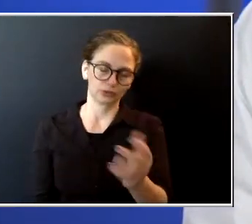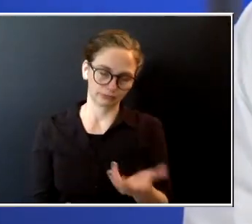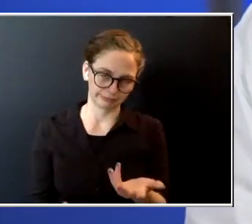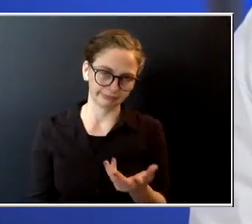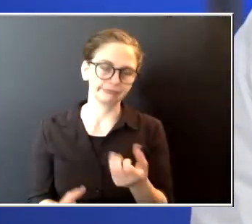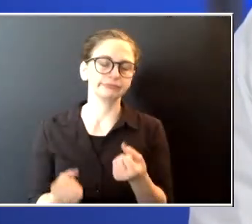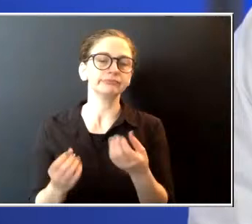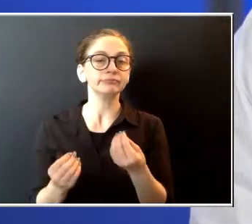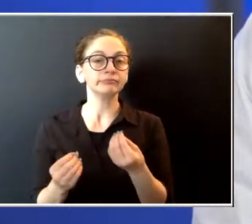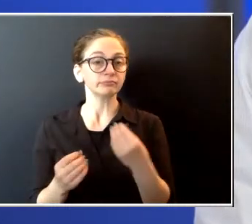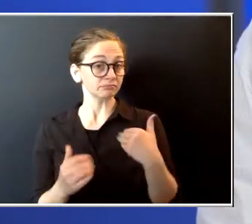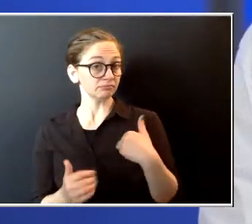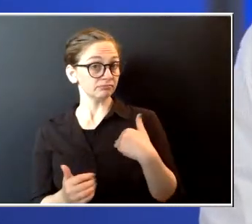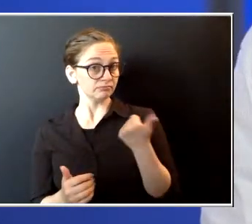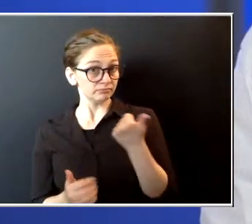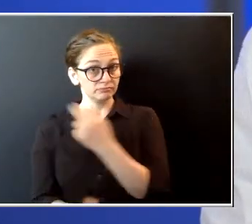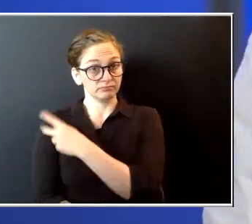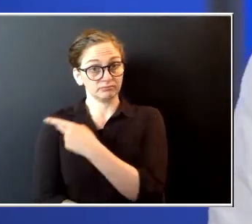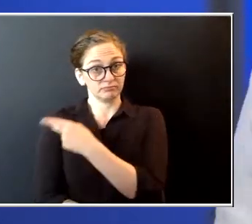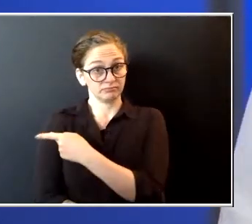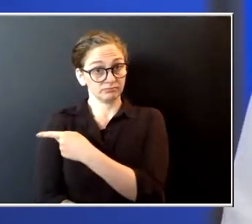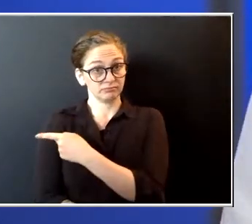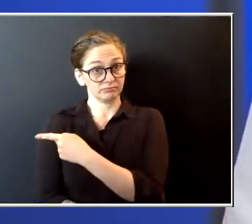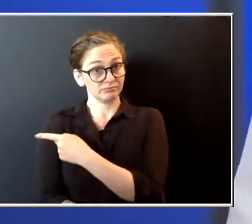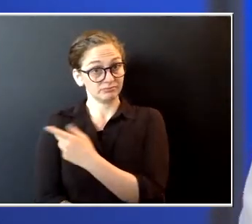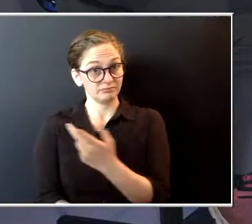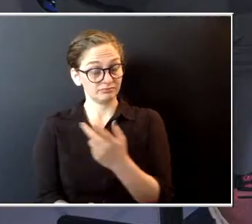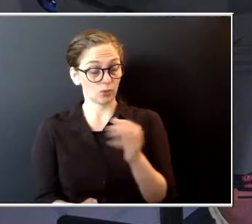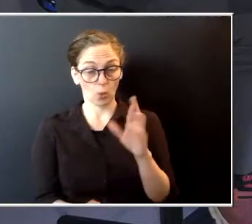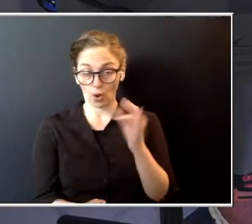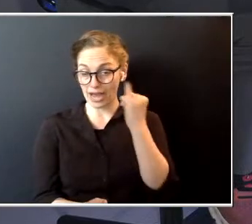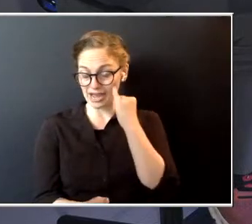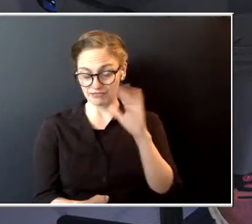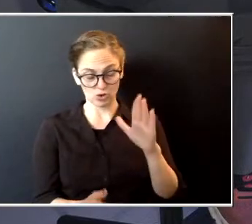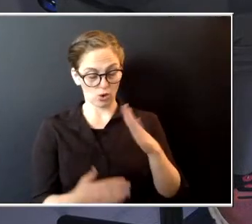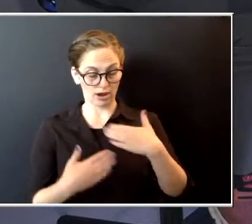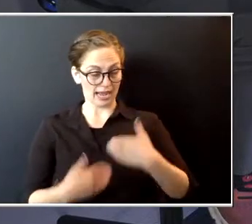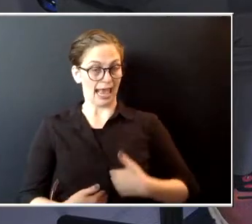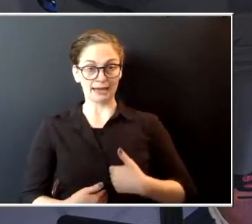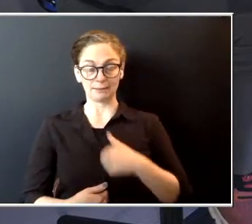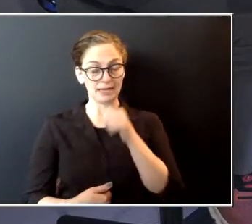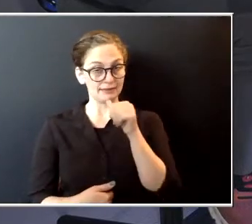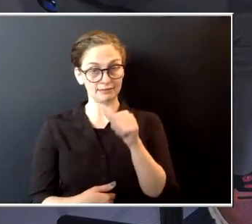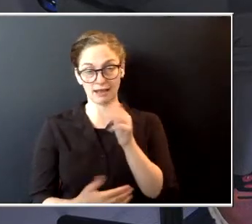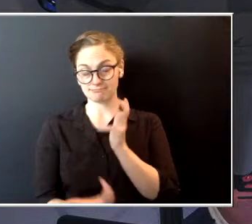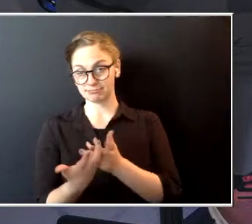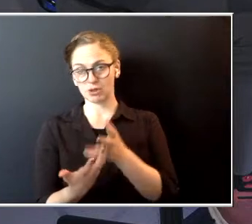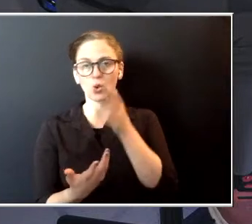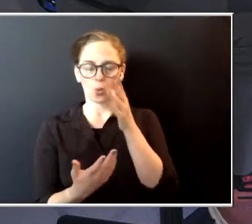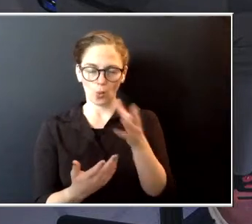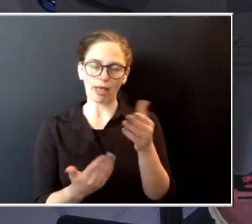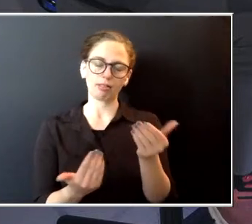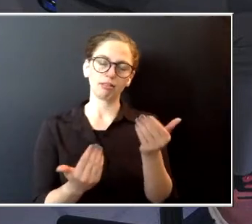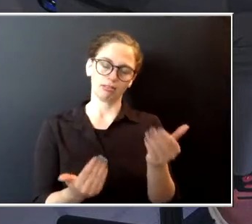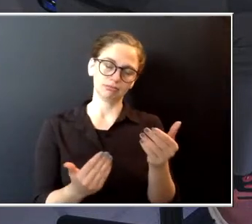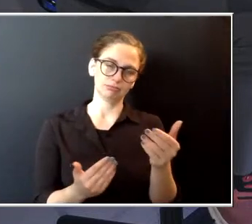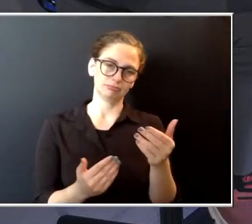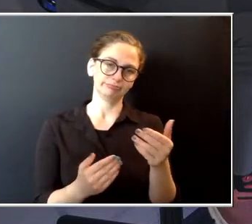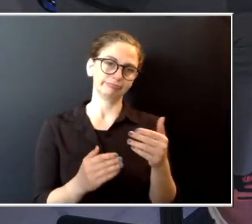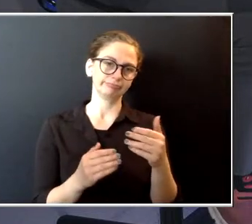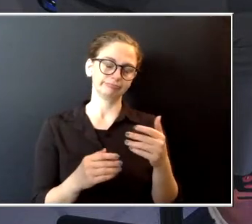who their anatomy is not suitable, we'll choose a surgical approach. All right. So, Jack, after your procedure, how long before you were back